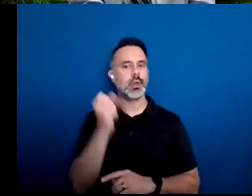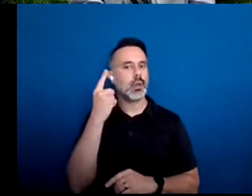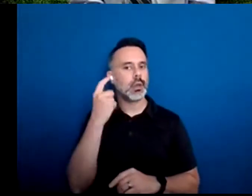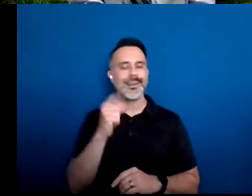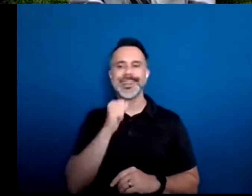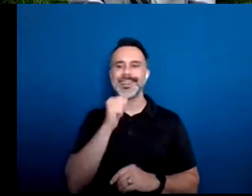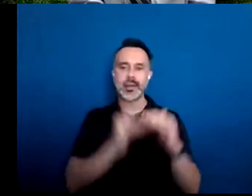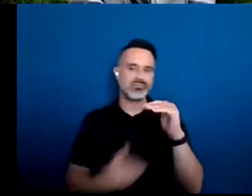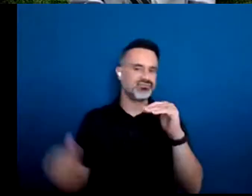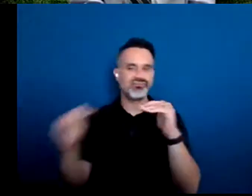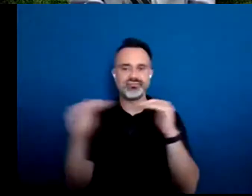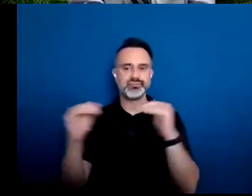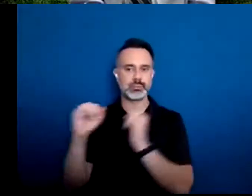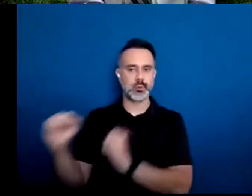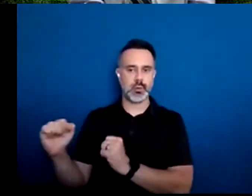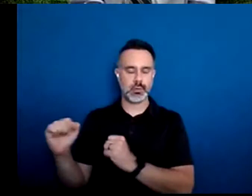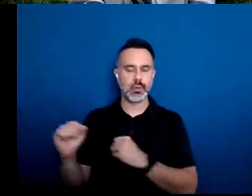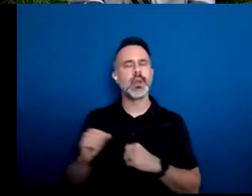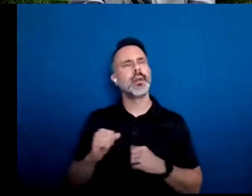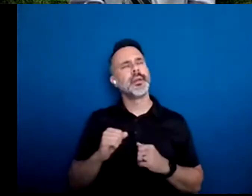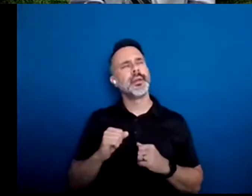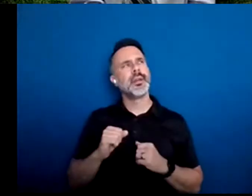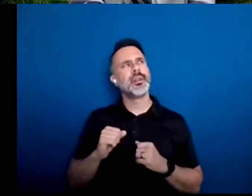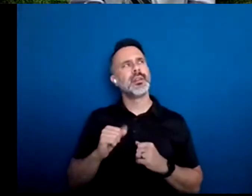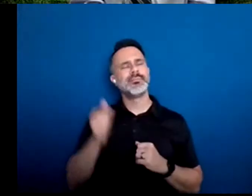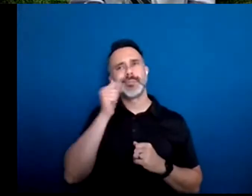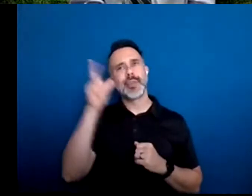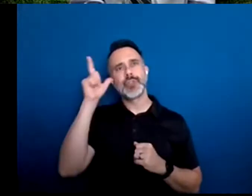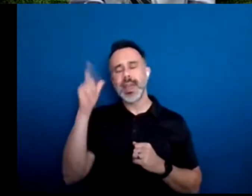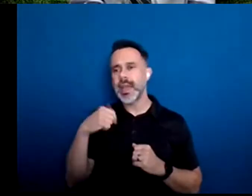think I thought I saw something the other day that